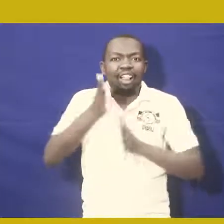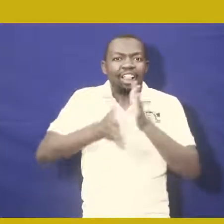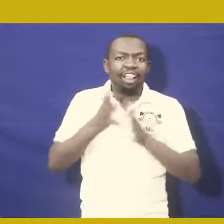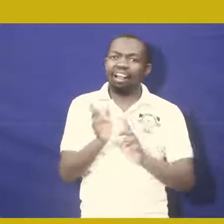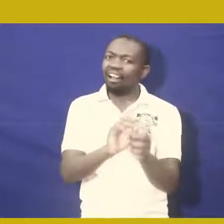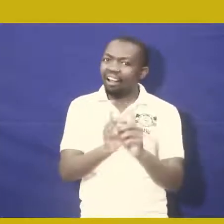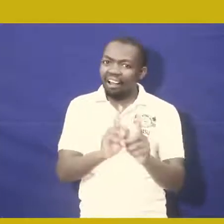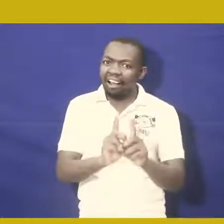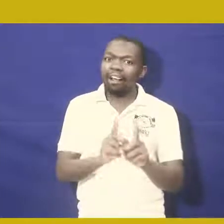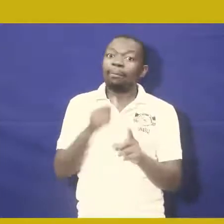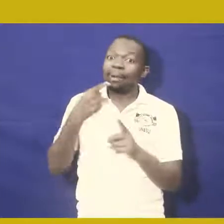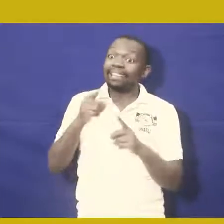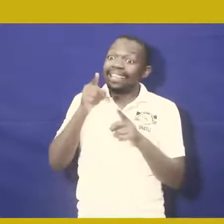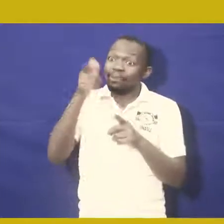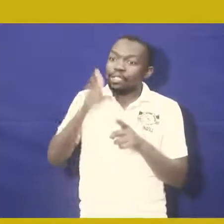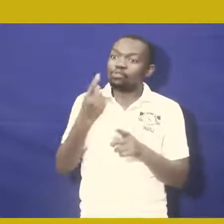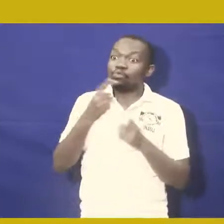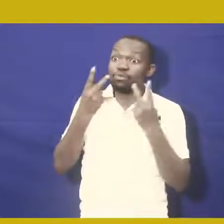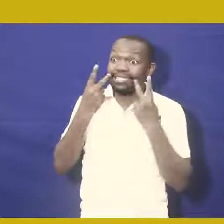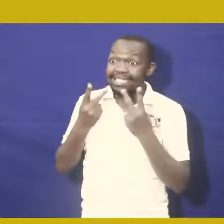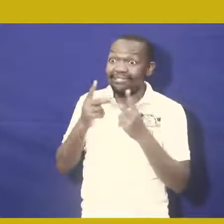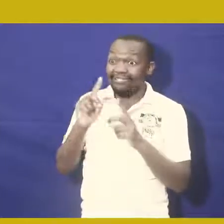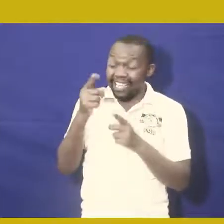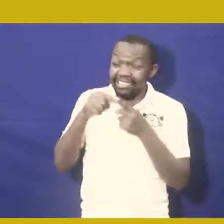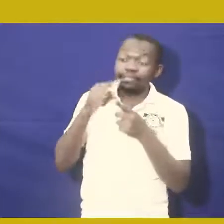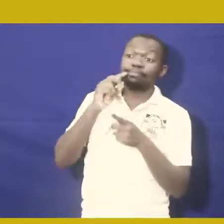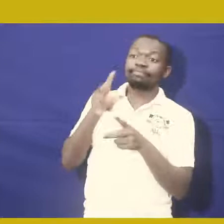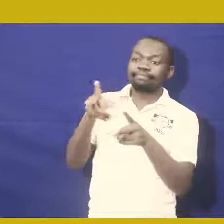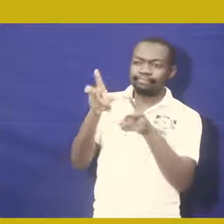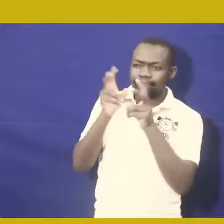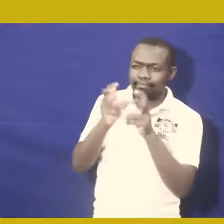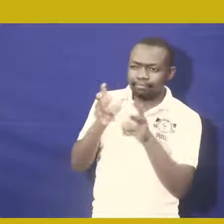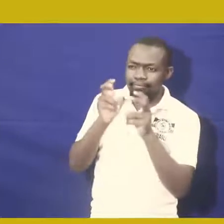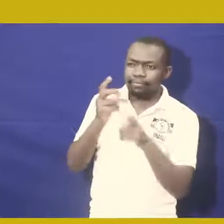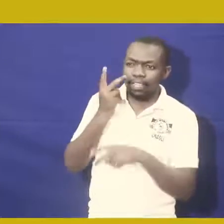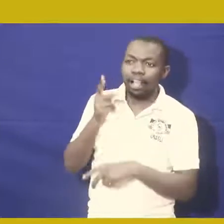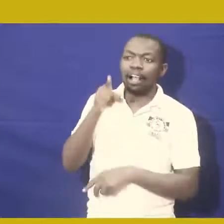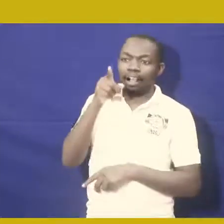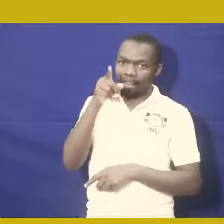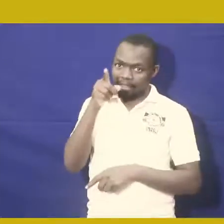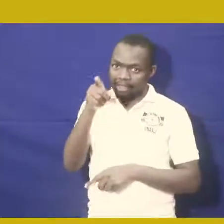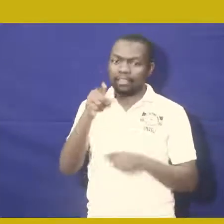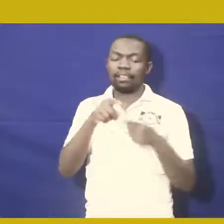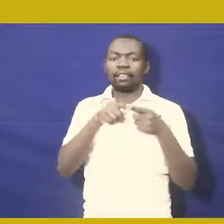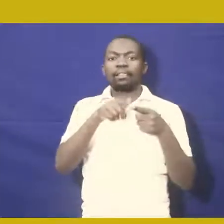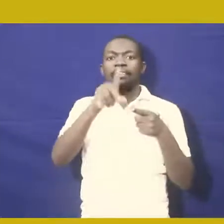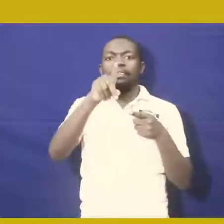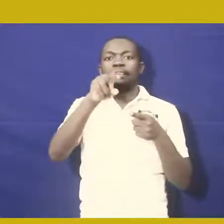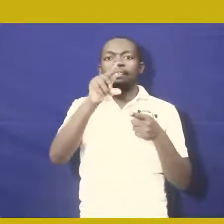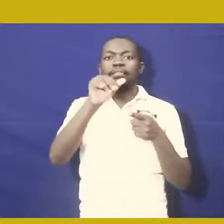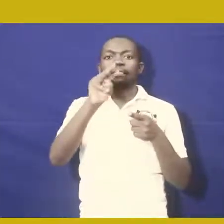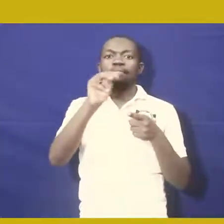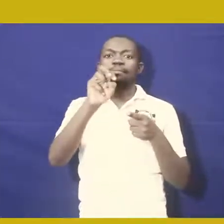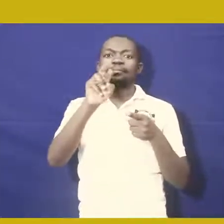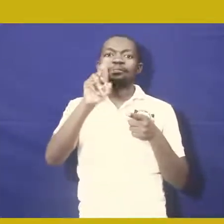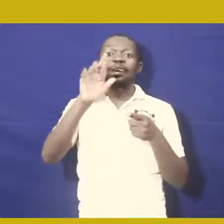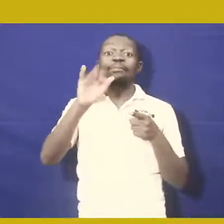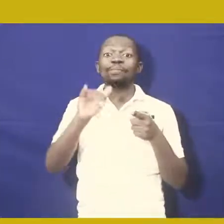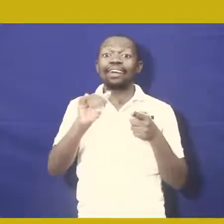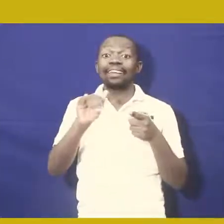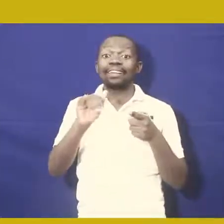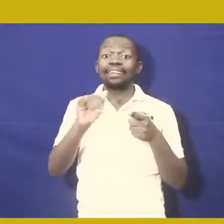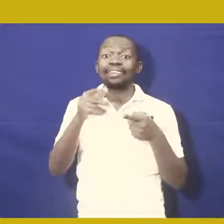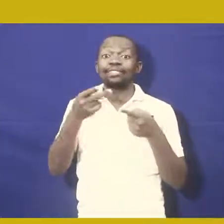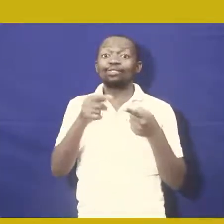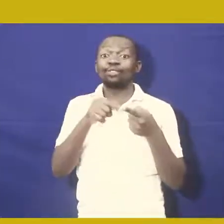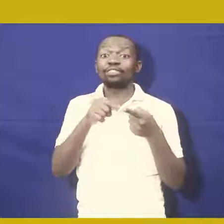source of information. They are many times more reliable because the person is around